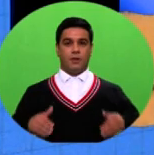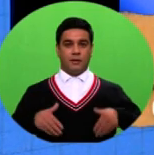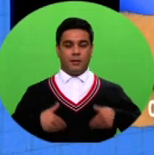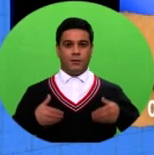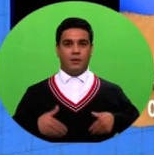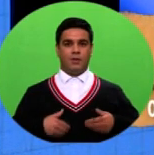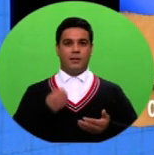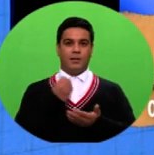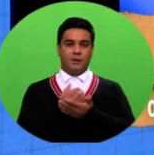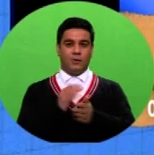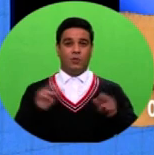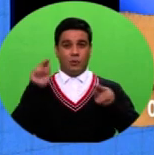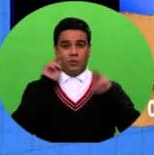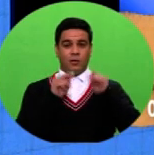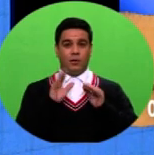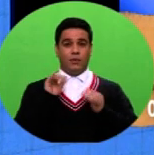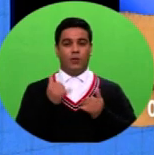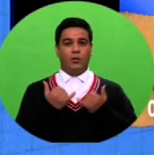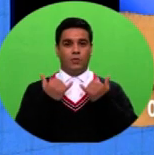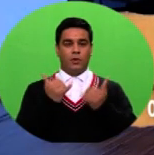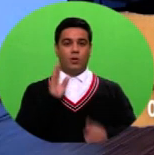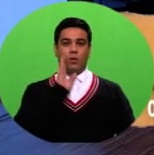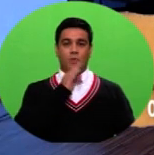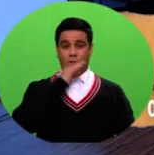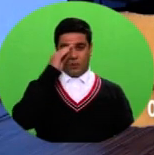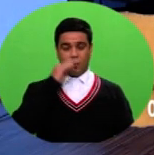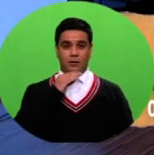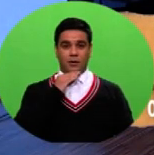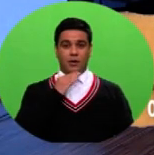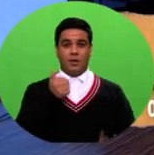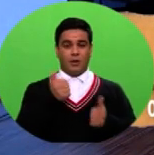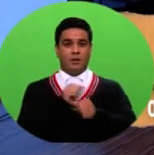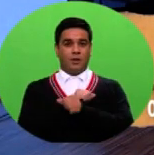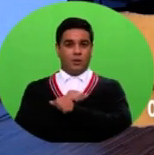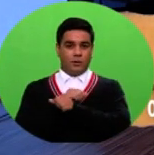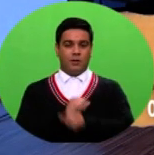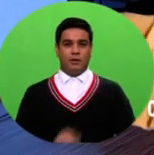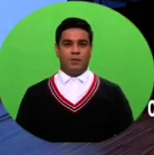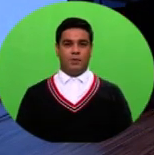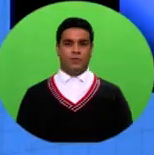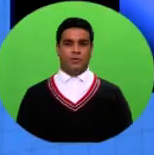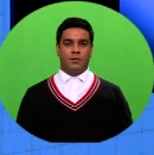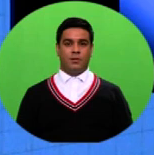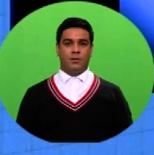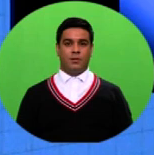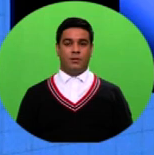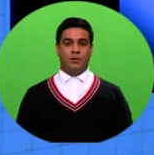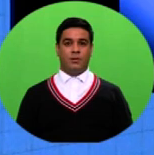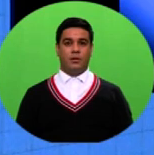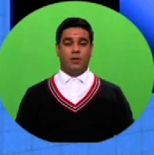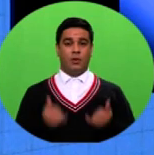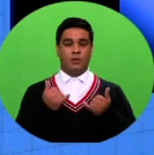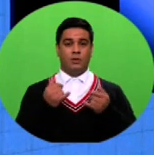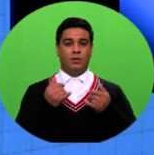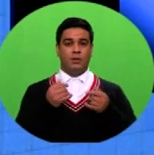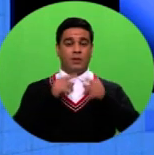Assalomu alaykum aziz o'quvchilar va hurmatli ota-onalar. Yaxshi dam olyapsizlarmi? Keling, ekranga yaqinroq